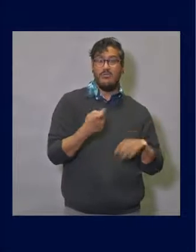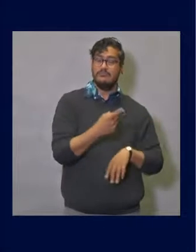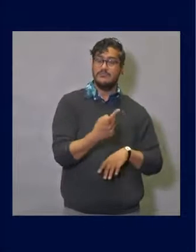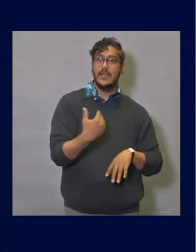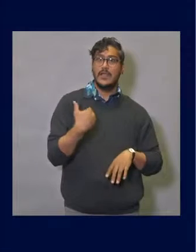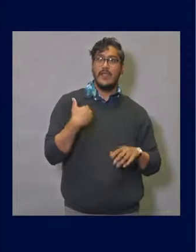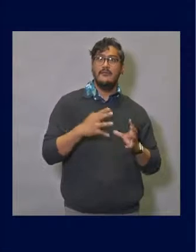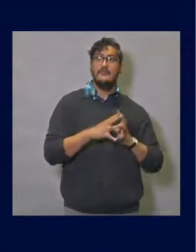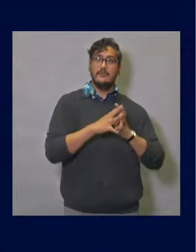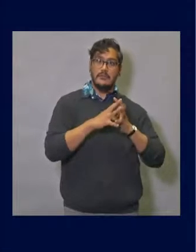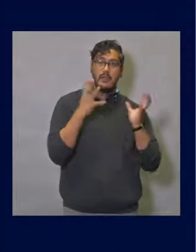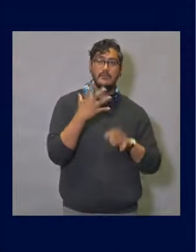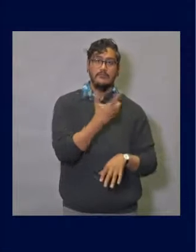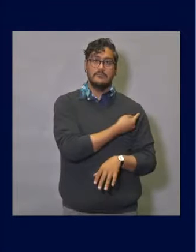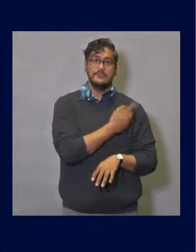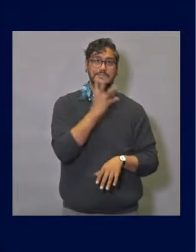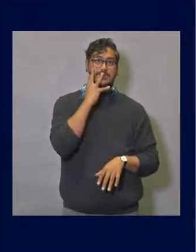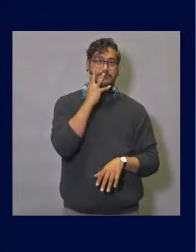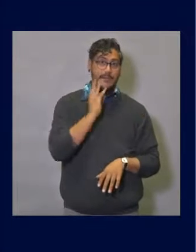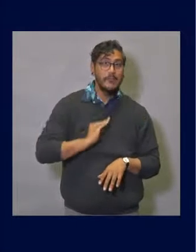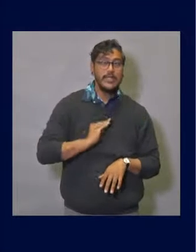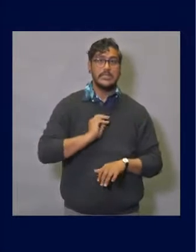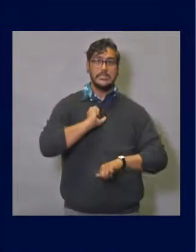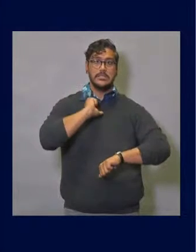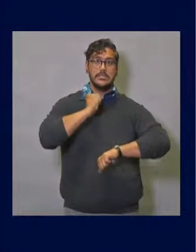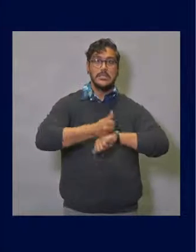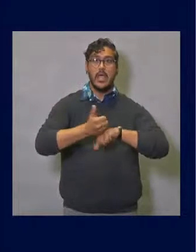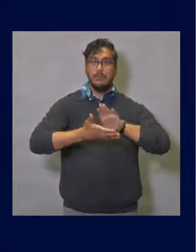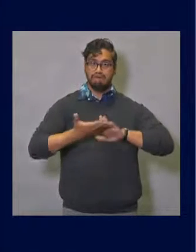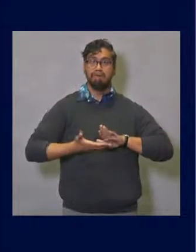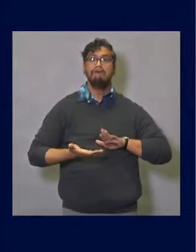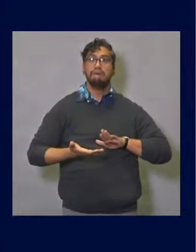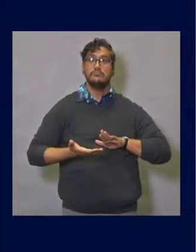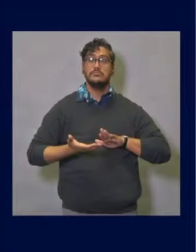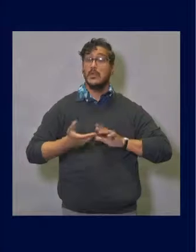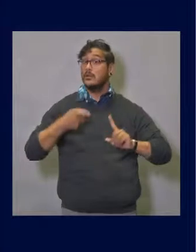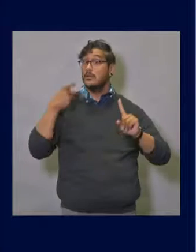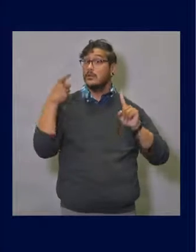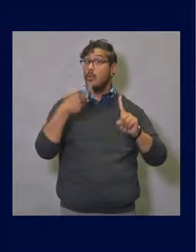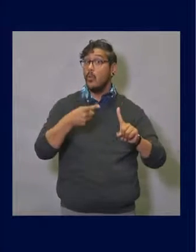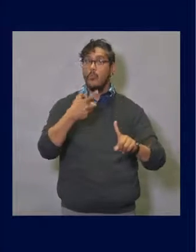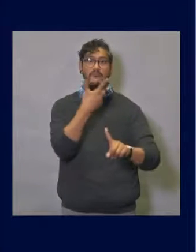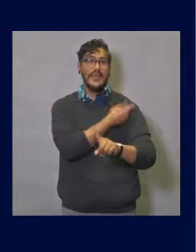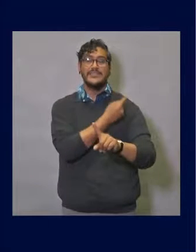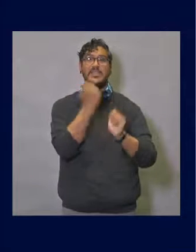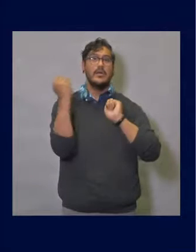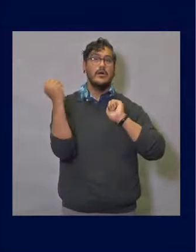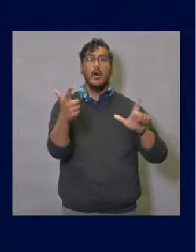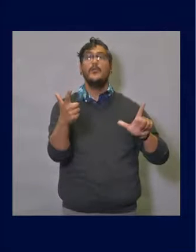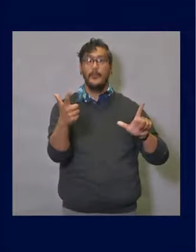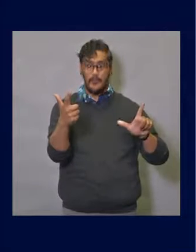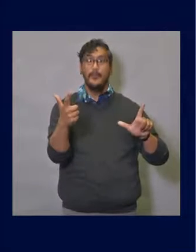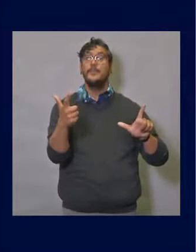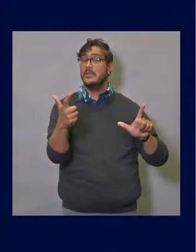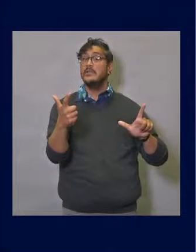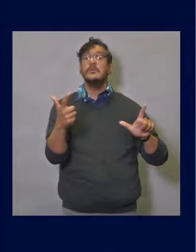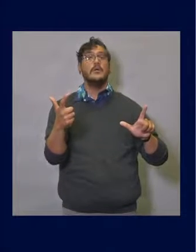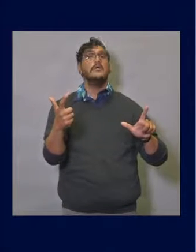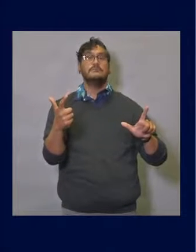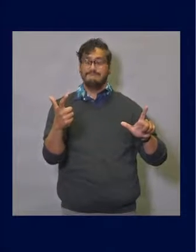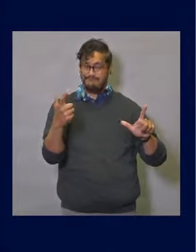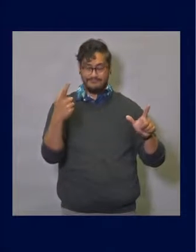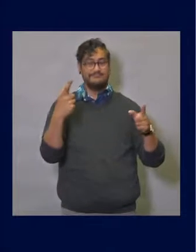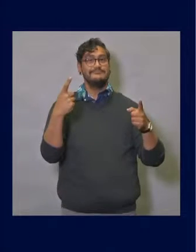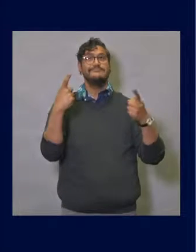extensive vaccination experience and infrastructure. Our goal is to vaccinate everyone. So I'm pleased that we finalized